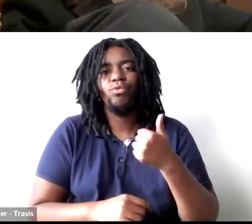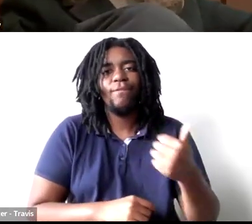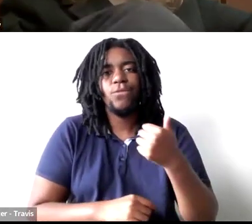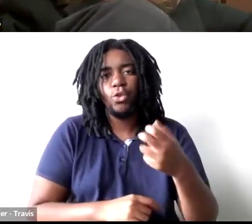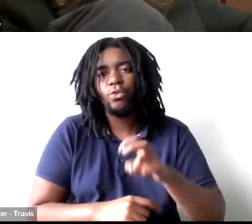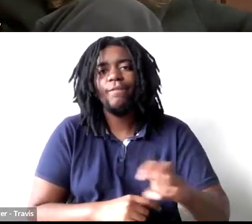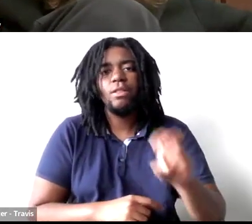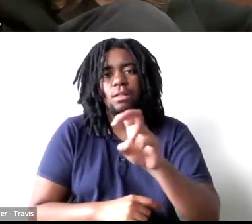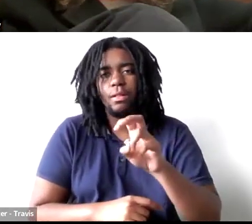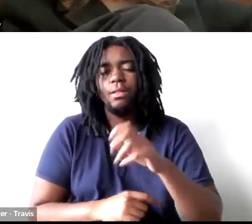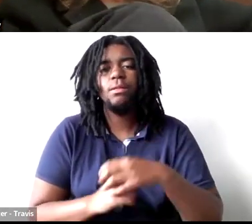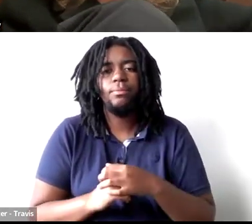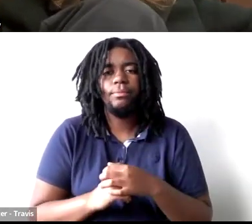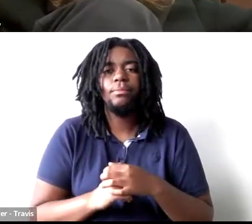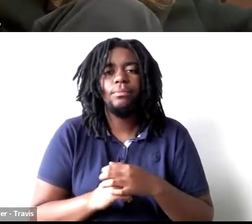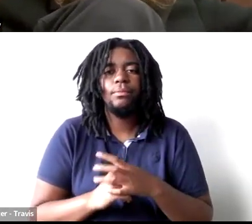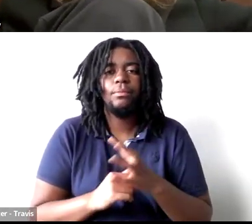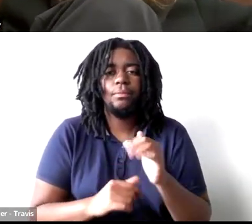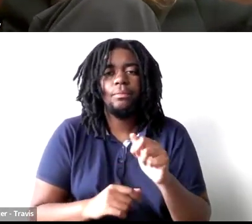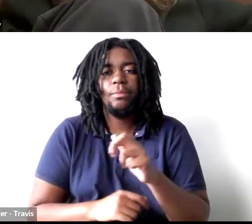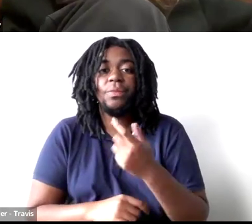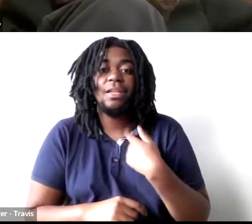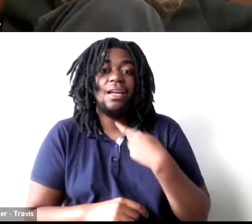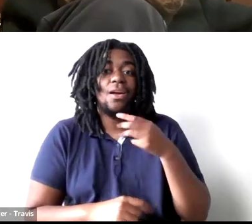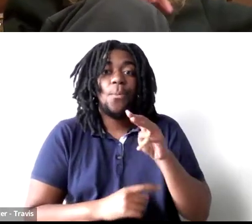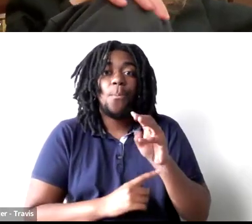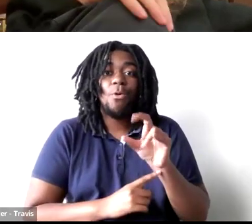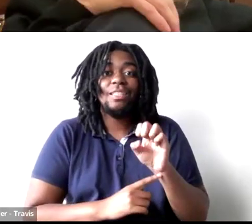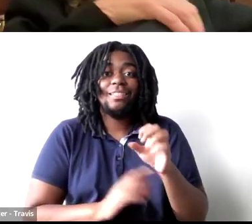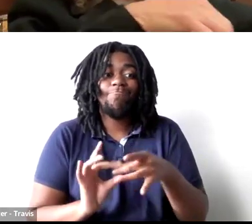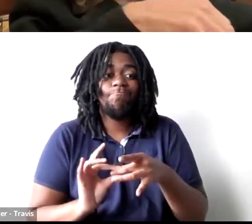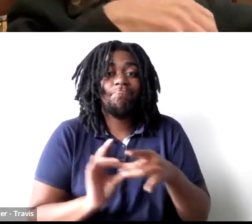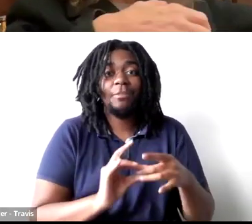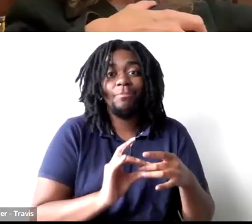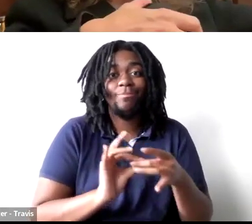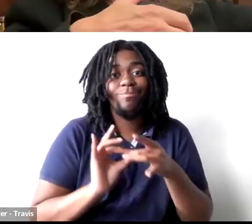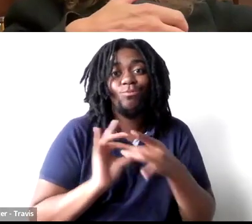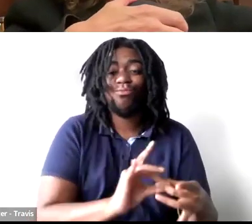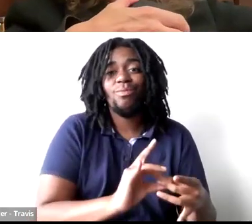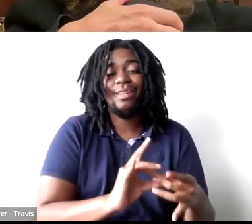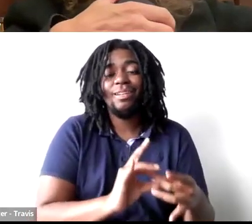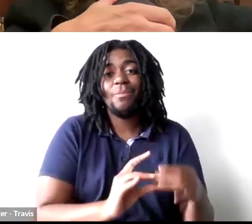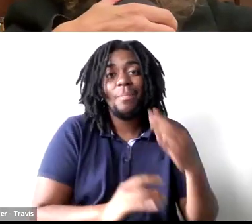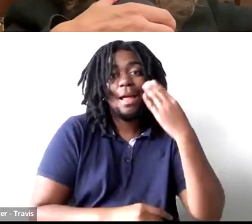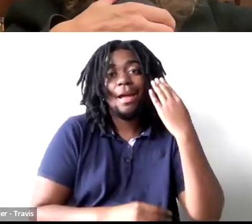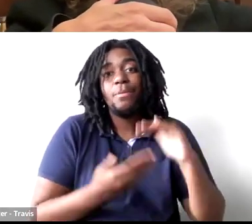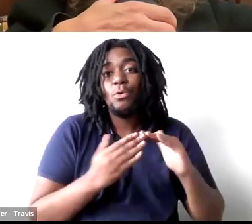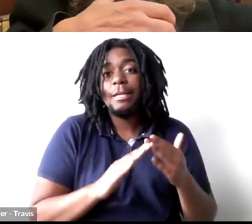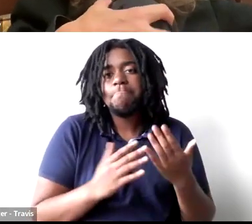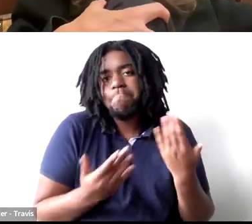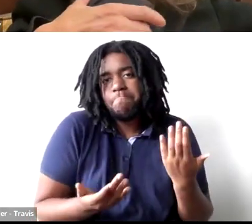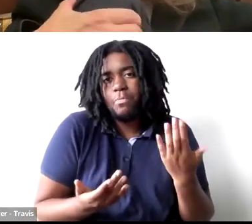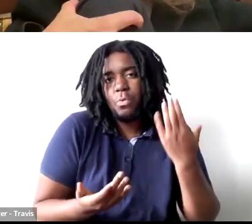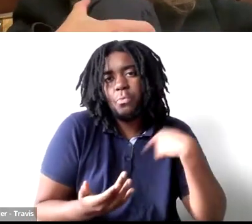as strongly in the Black community. We just don't know. We will have to see. However, I will say that